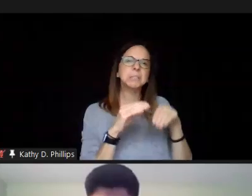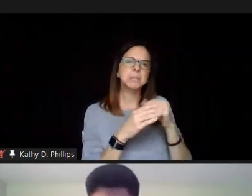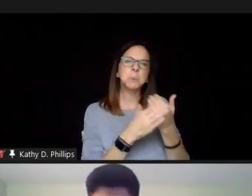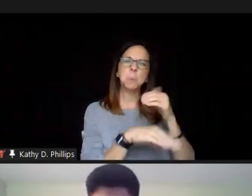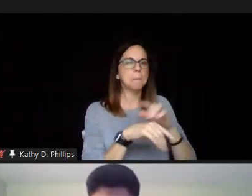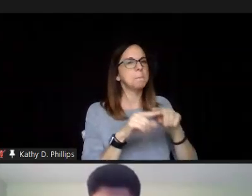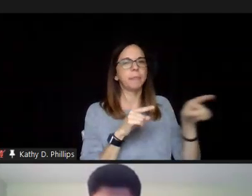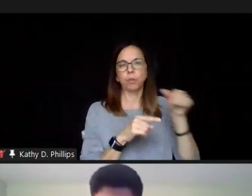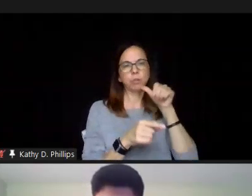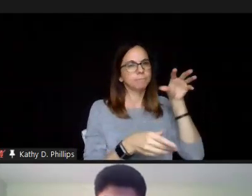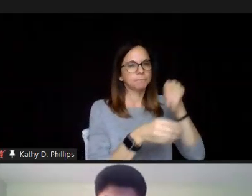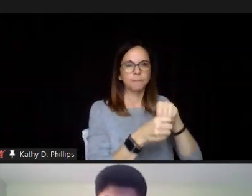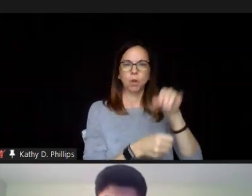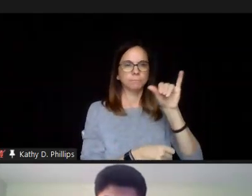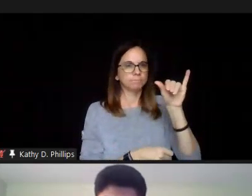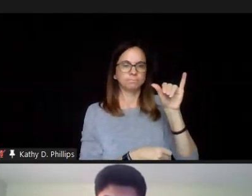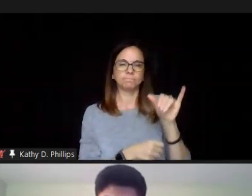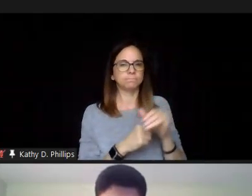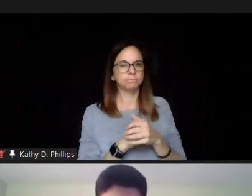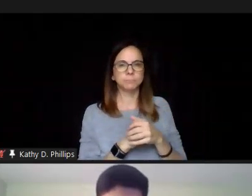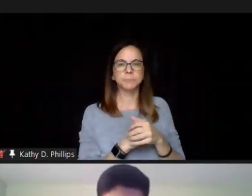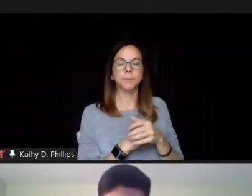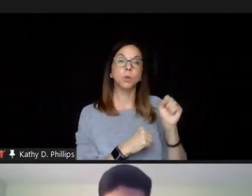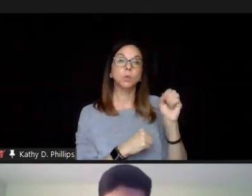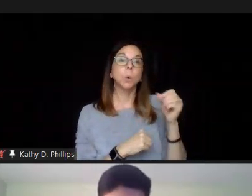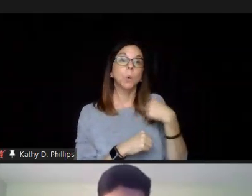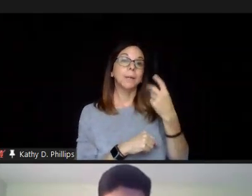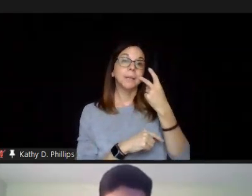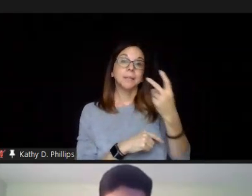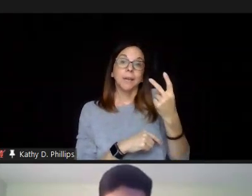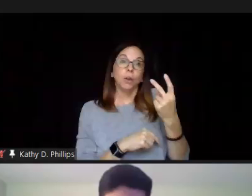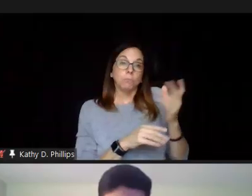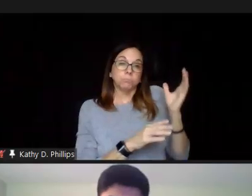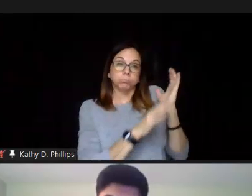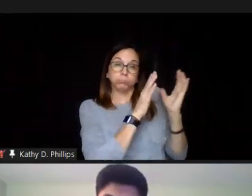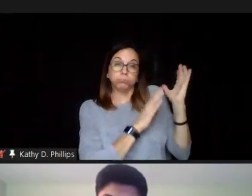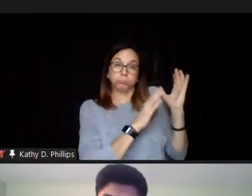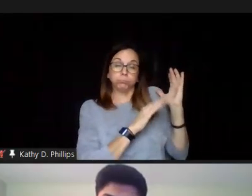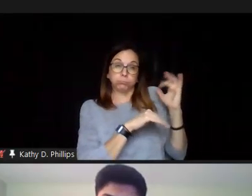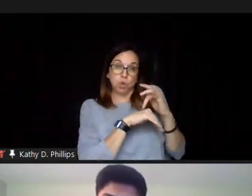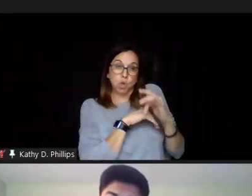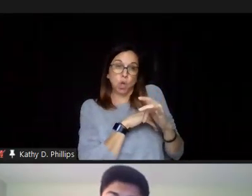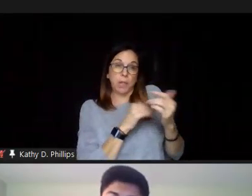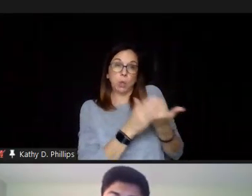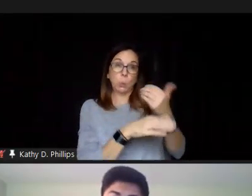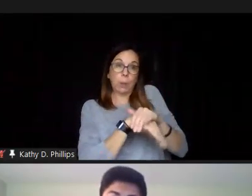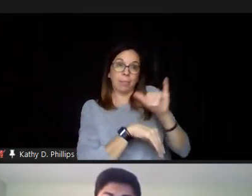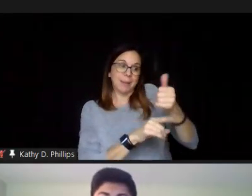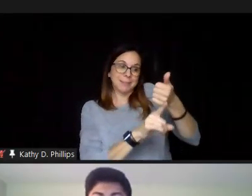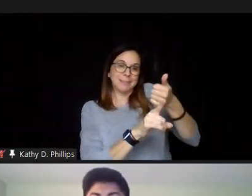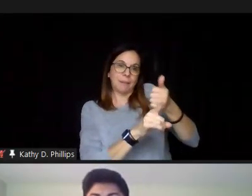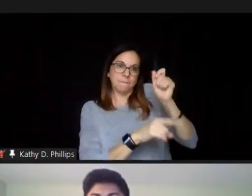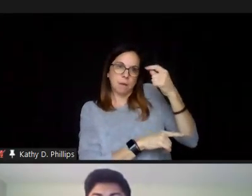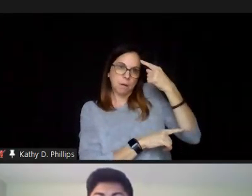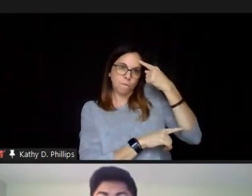not have been allowed to participate either. So we see very early on in New England this self-government